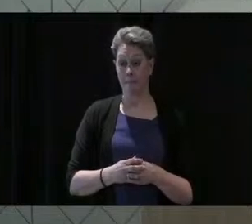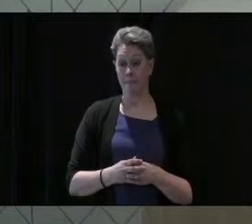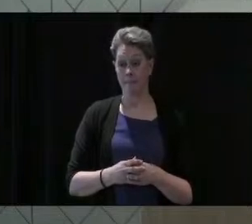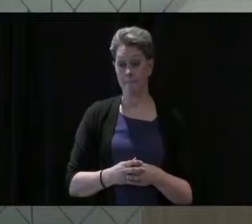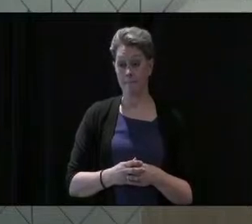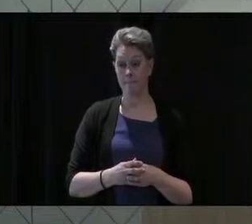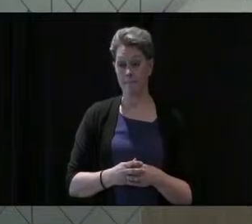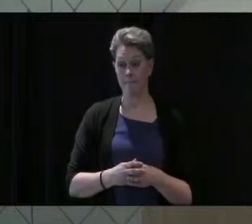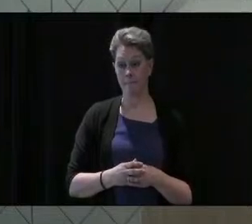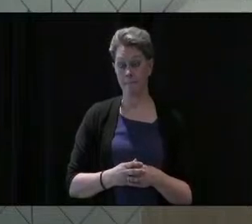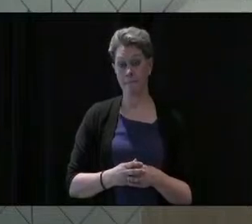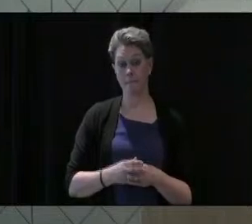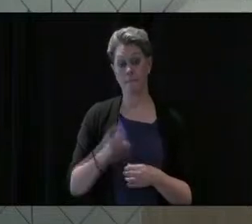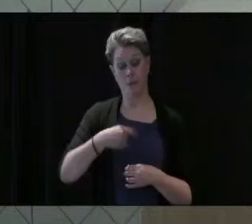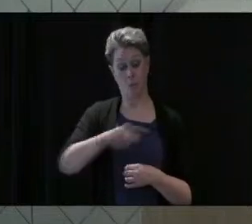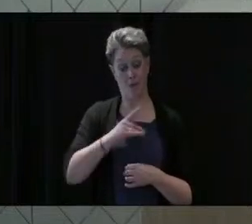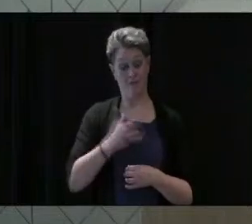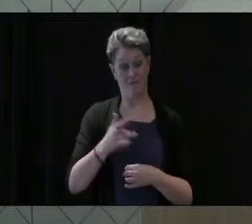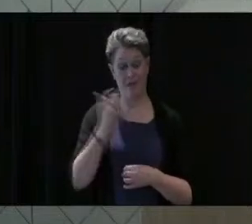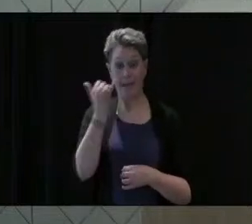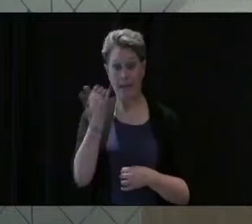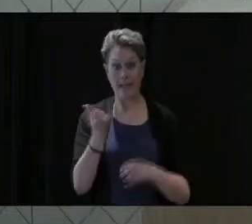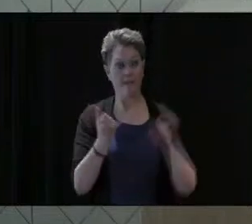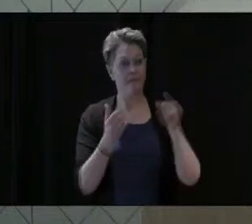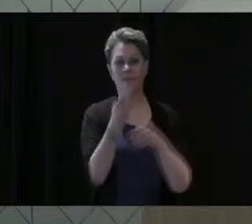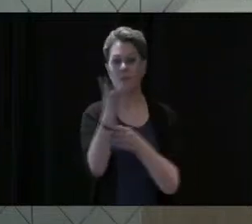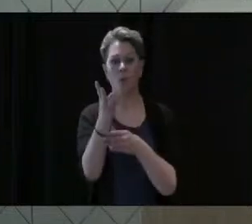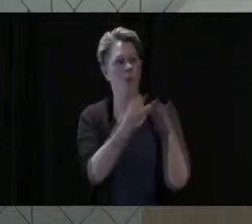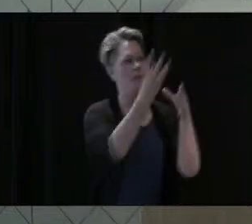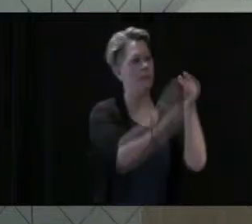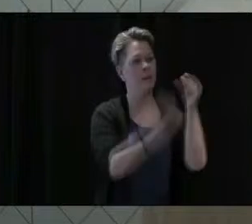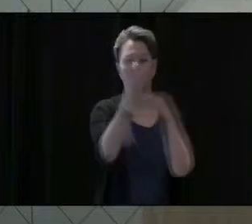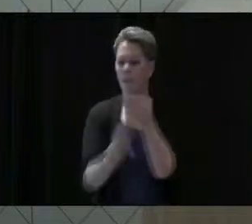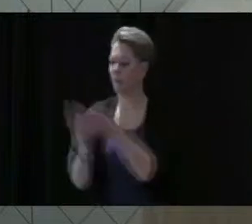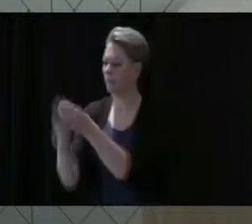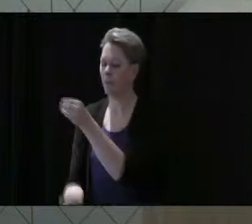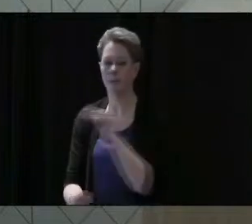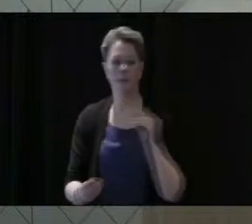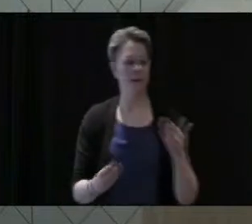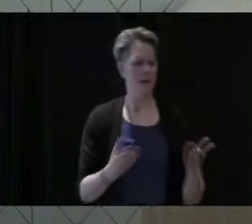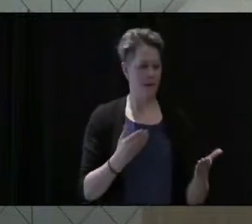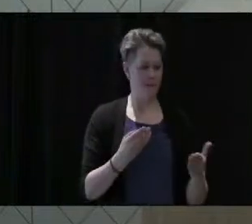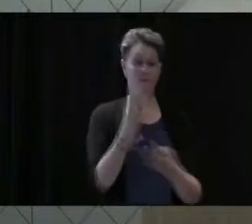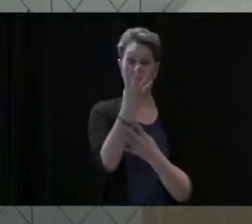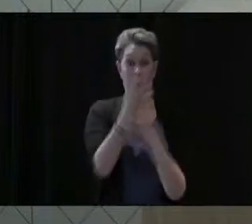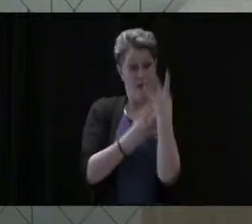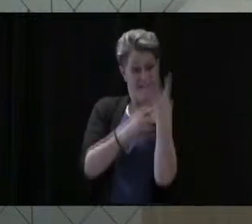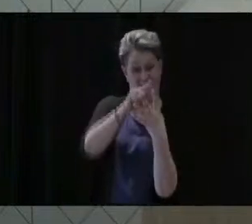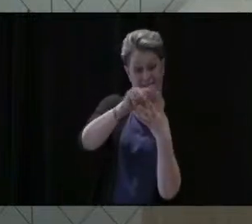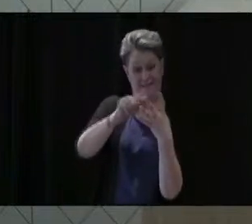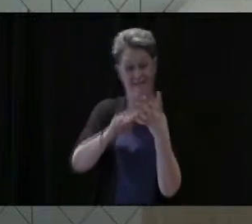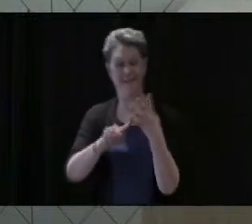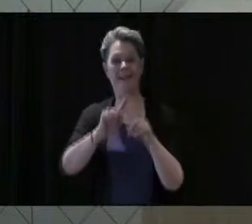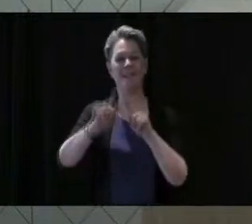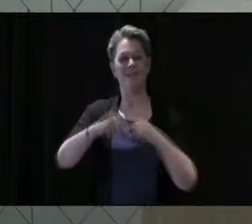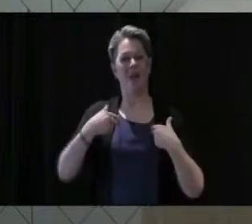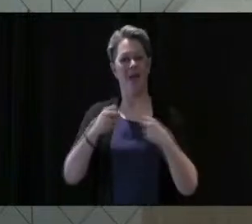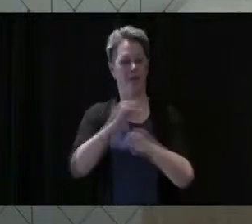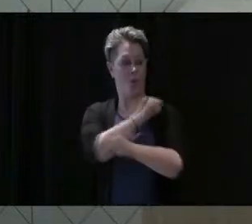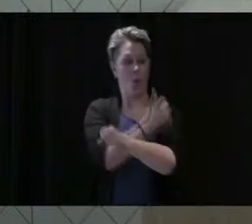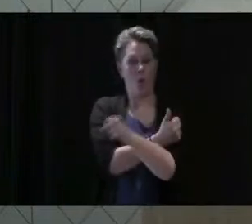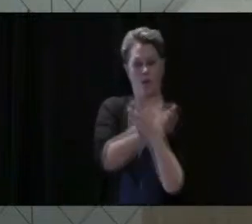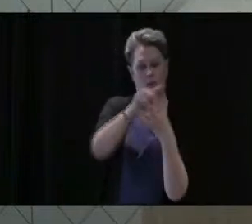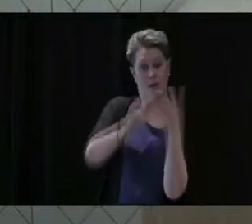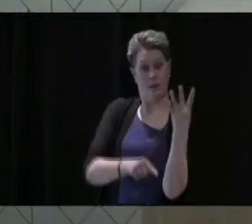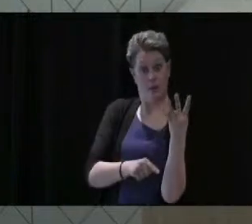if we didn't have as many authorities, we probably don't need 4 procurements, 4 finance, 4 human